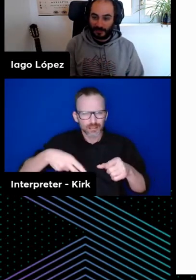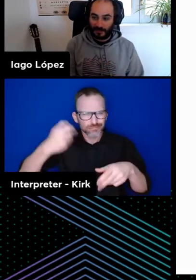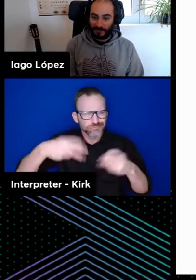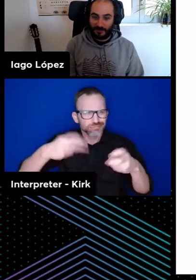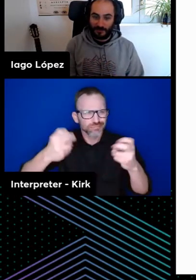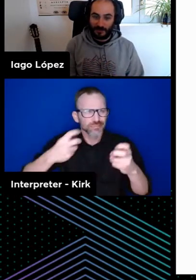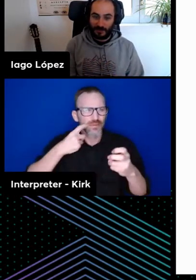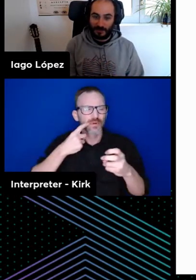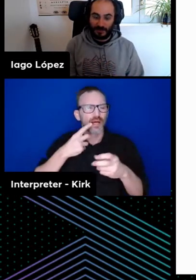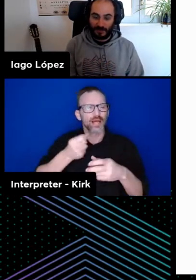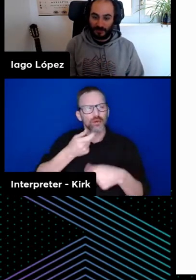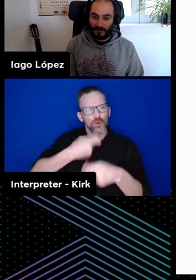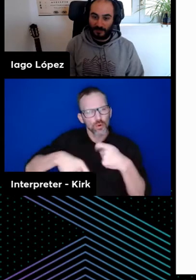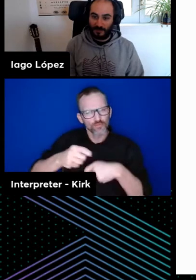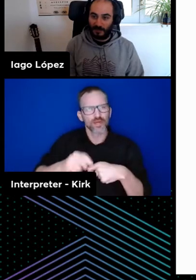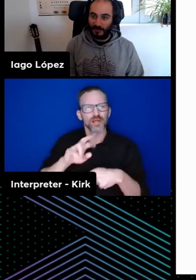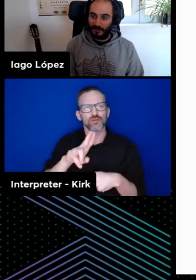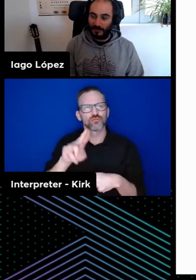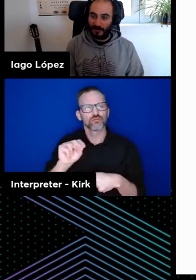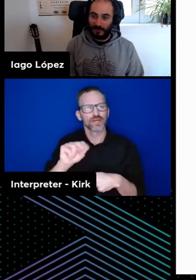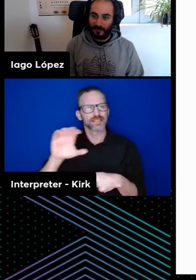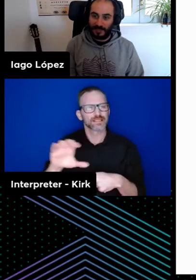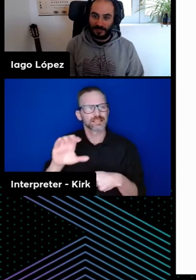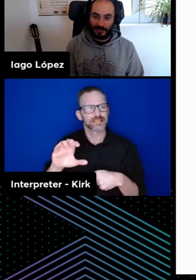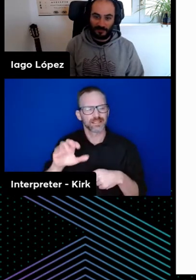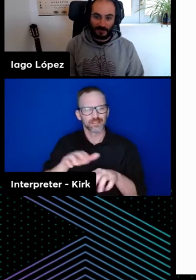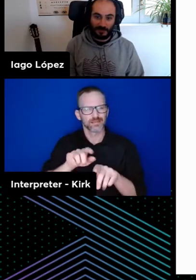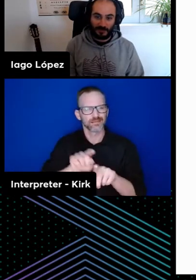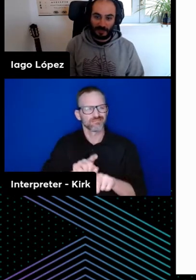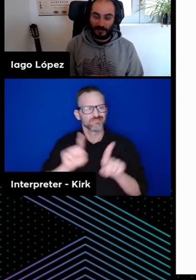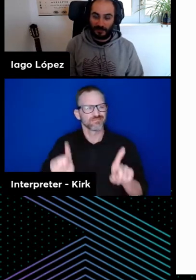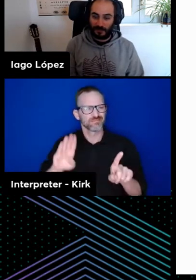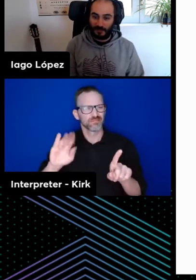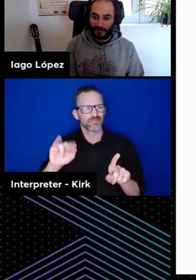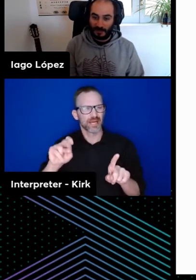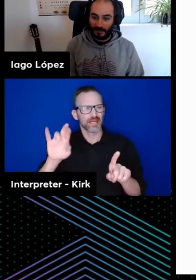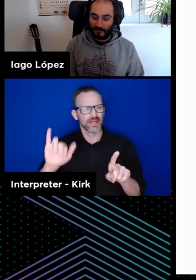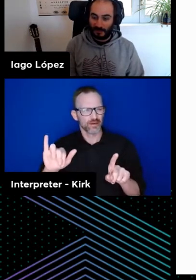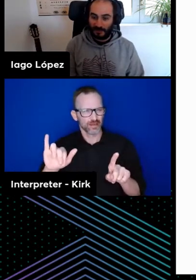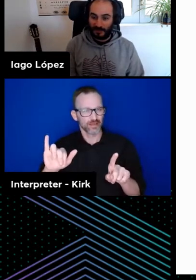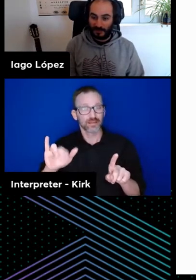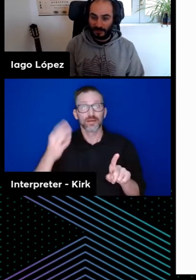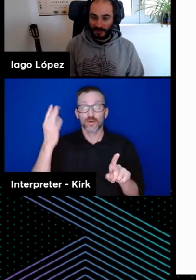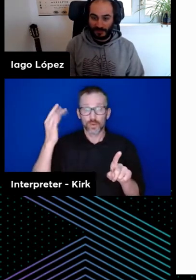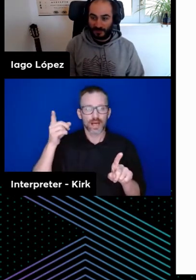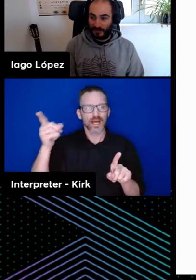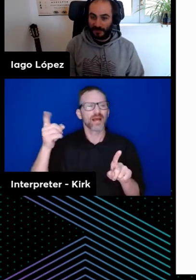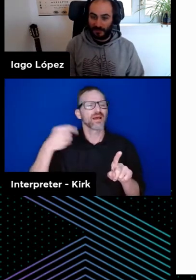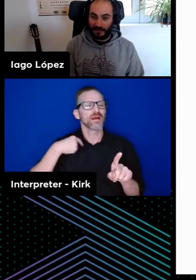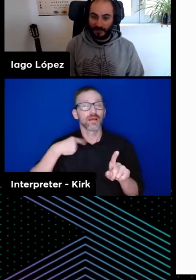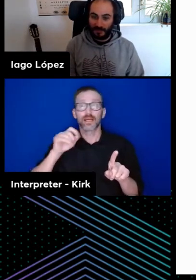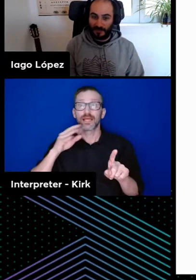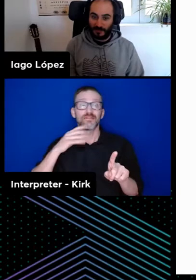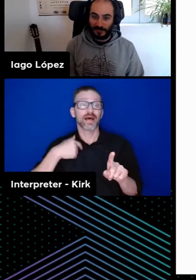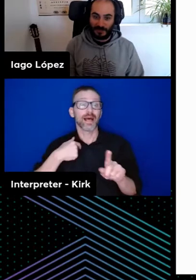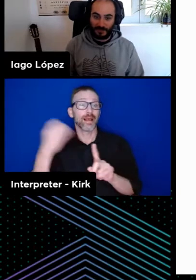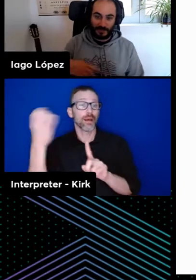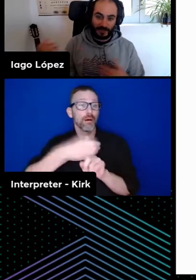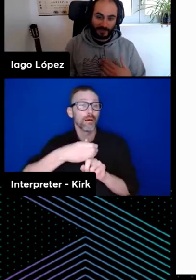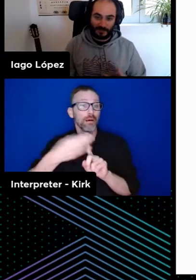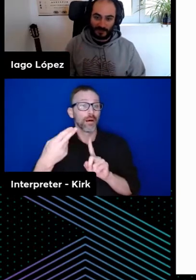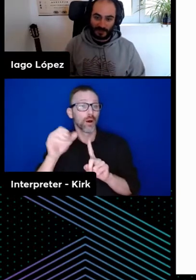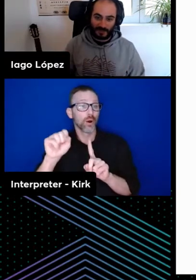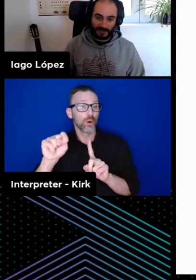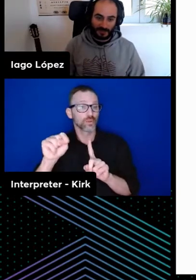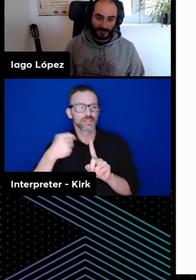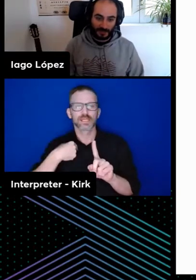and then from there you can do a lot of bad stuff because you're running on the host with privileges, and you can do bad stuff for